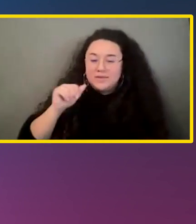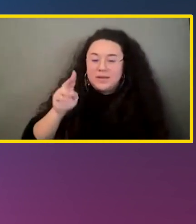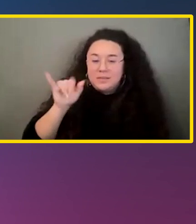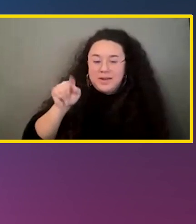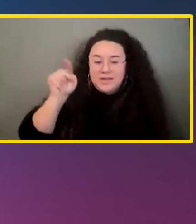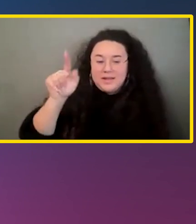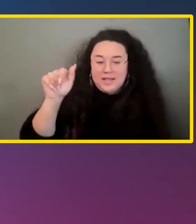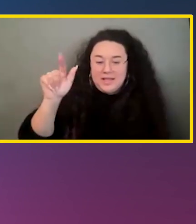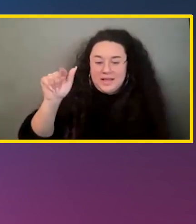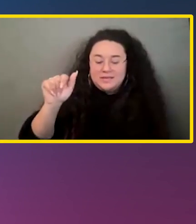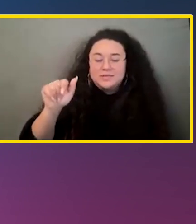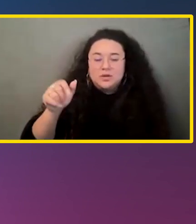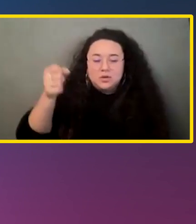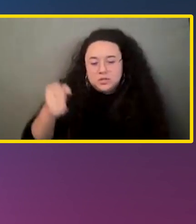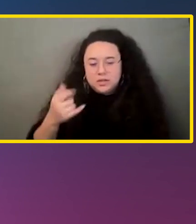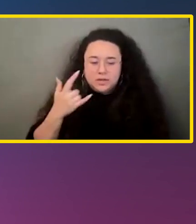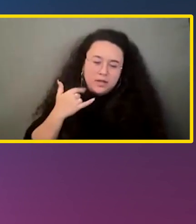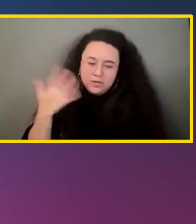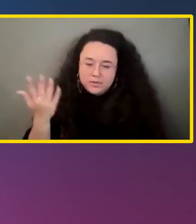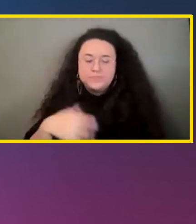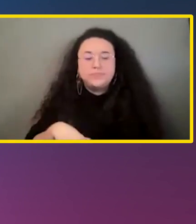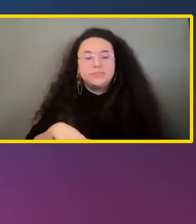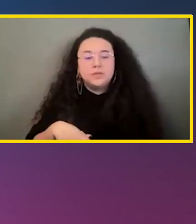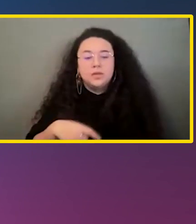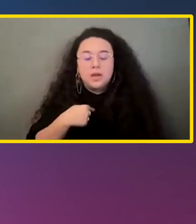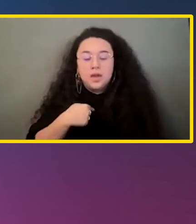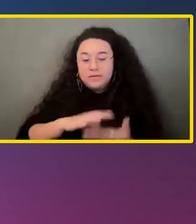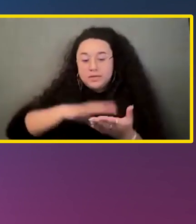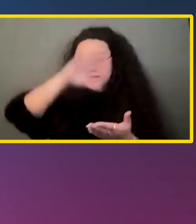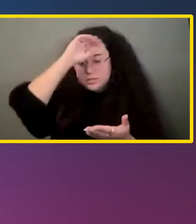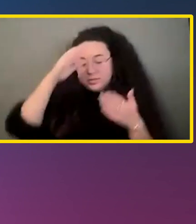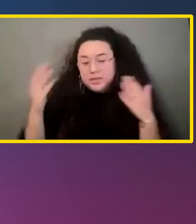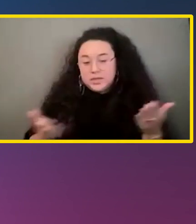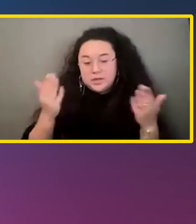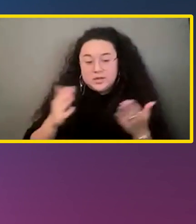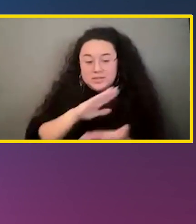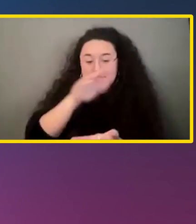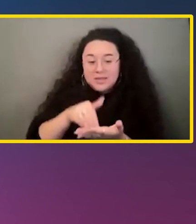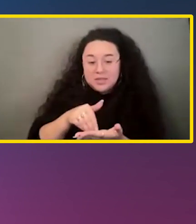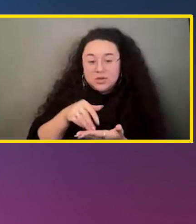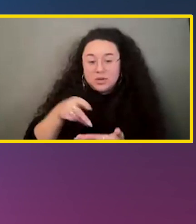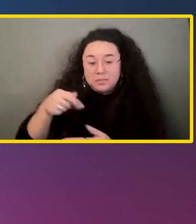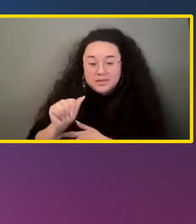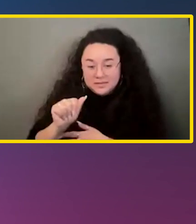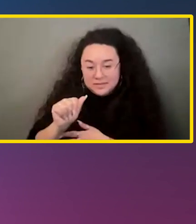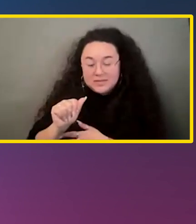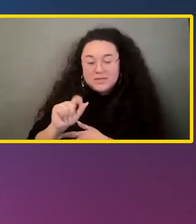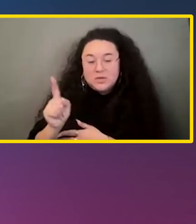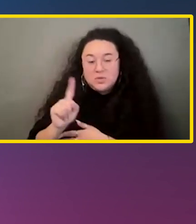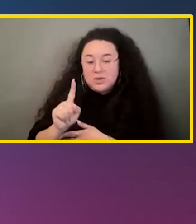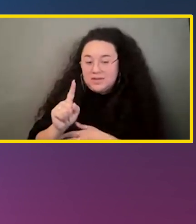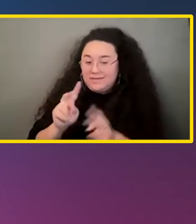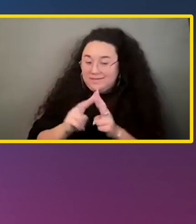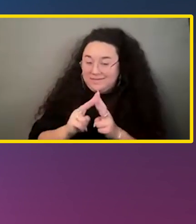down there in LA or SoCal. But what I've learned being here in central Pennsylvania, where it